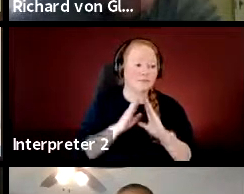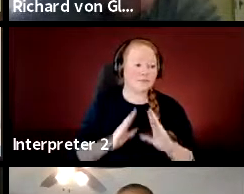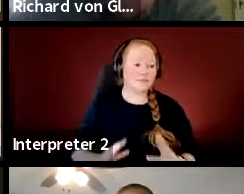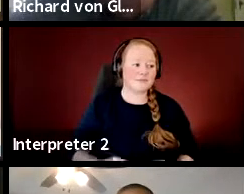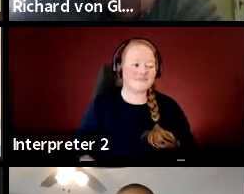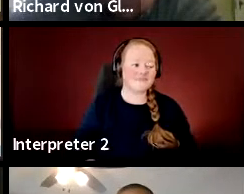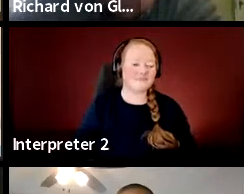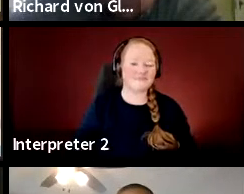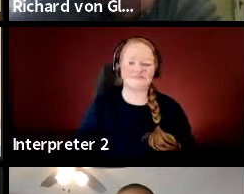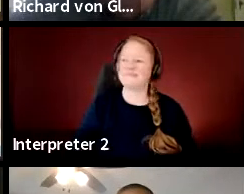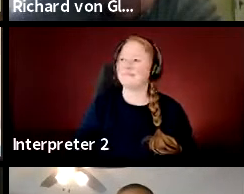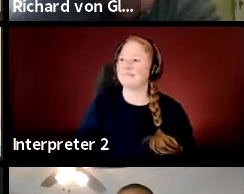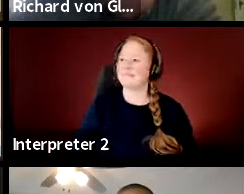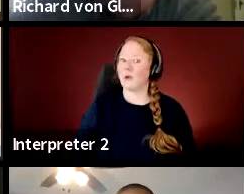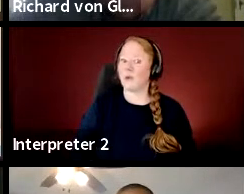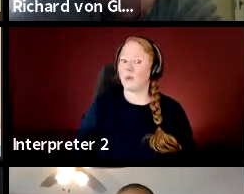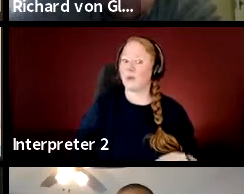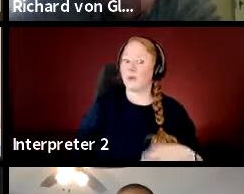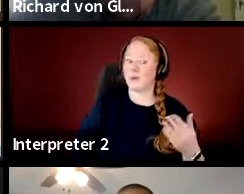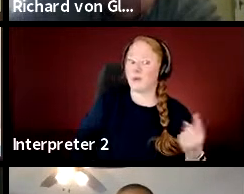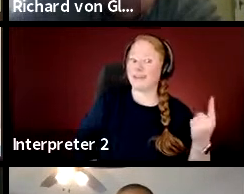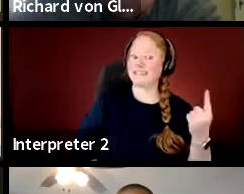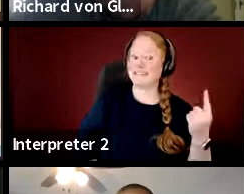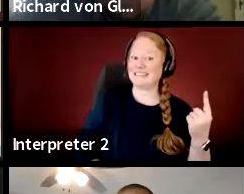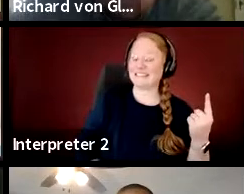Going once.